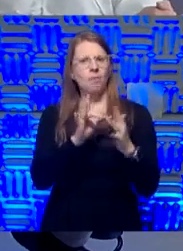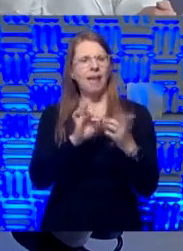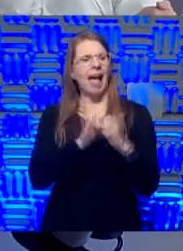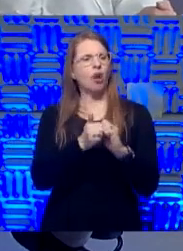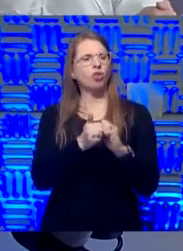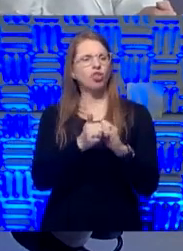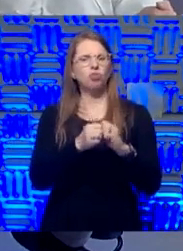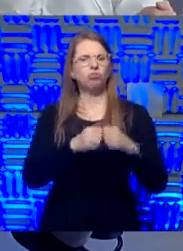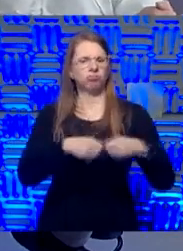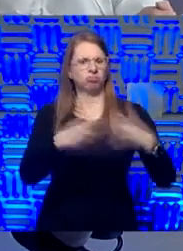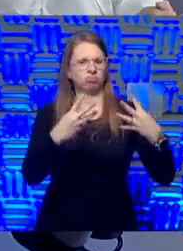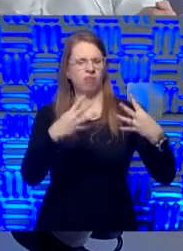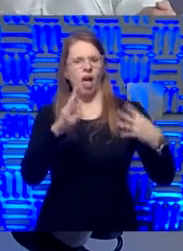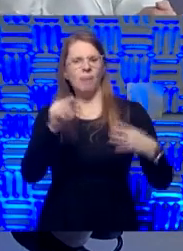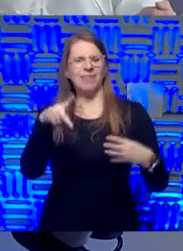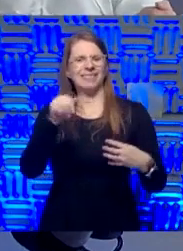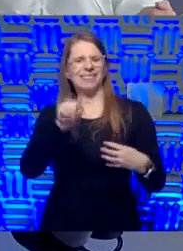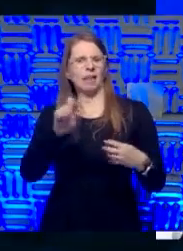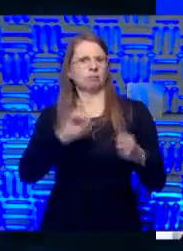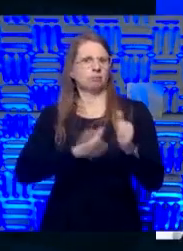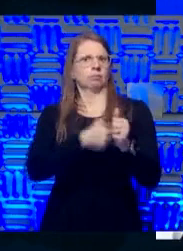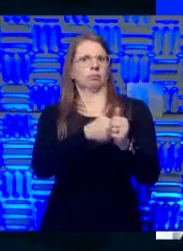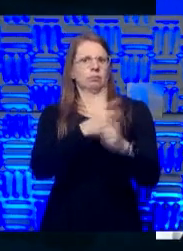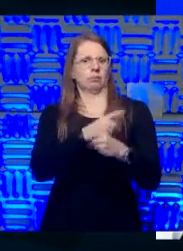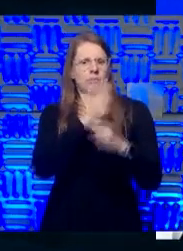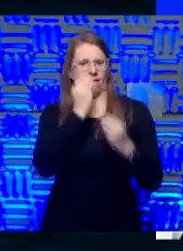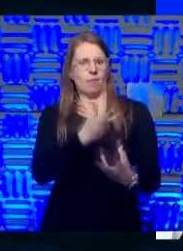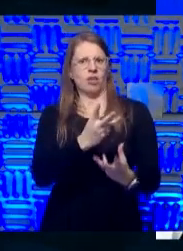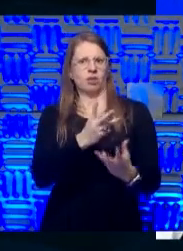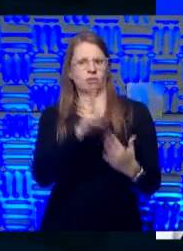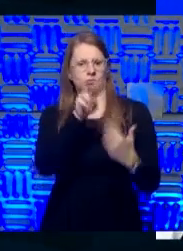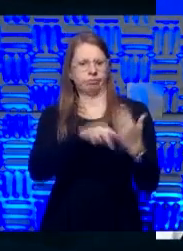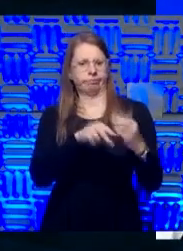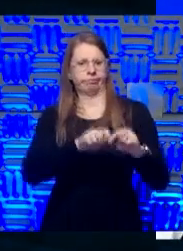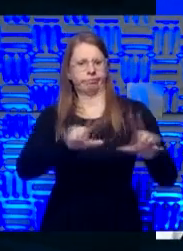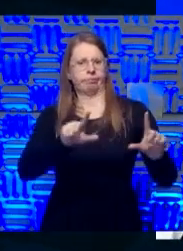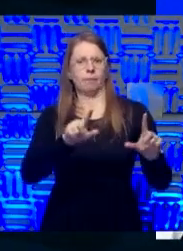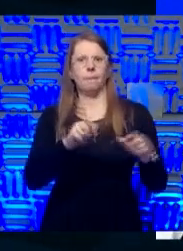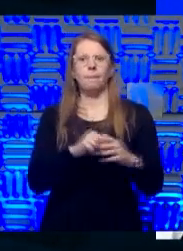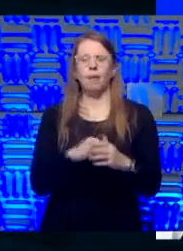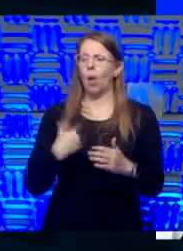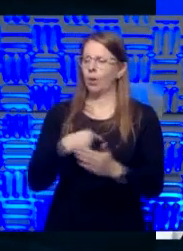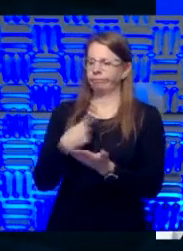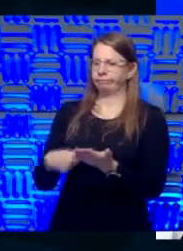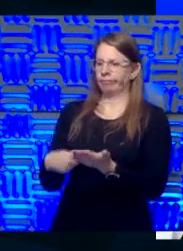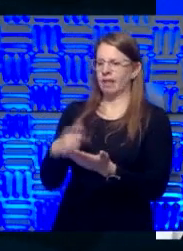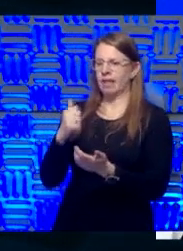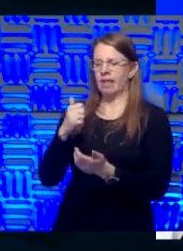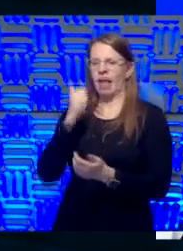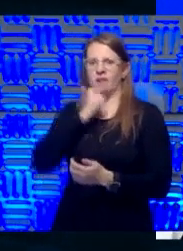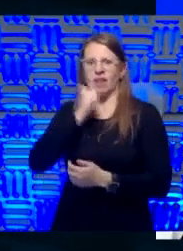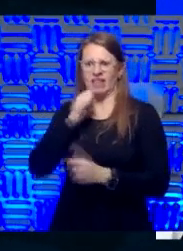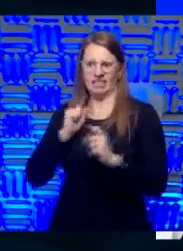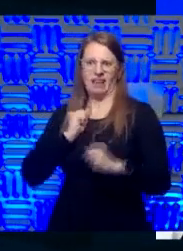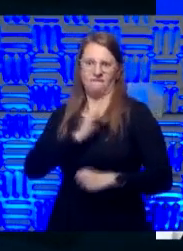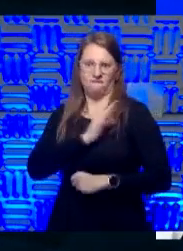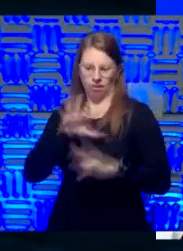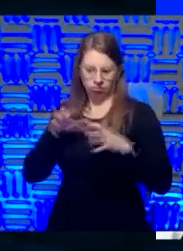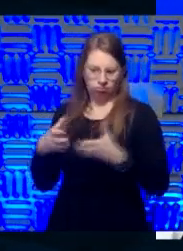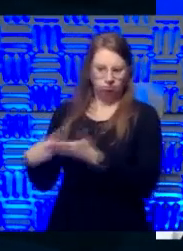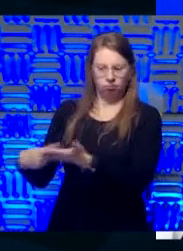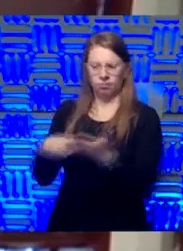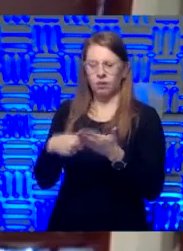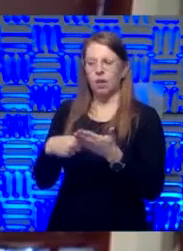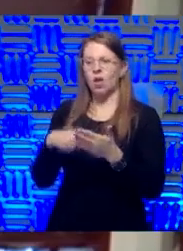keep it updated, and where do you look to get more information? Well, we talk every day as a staff and